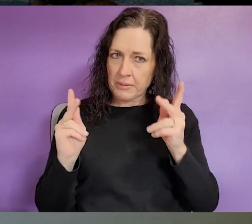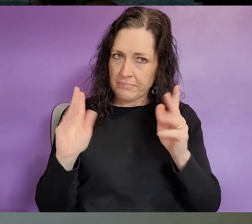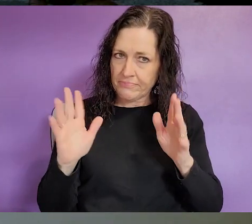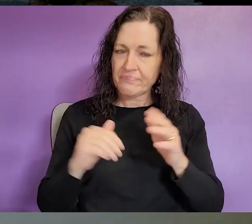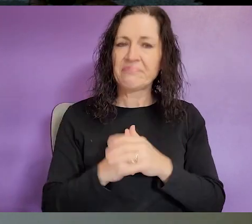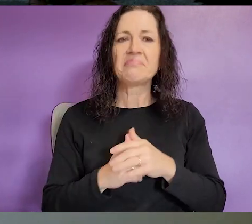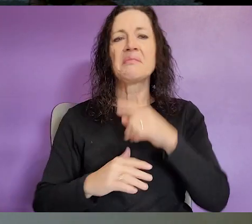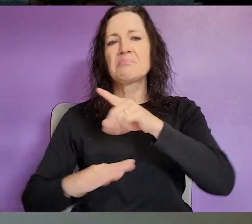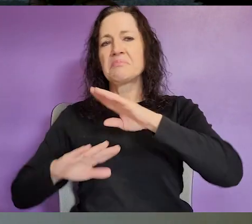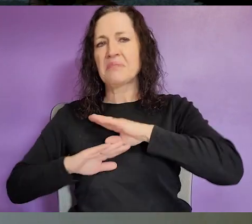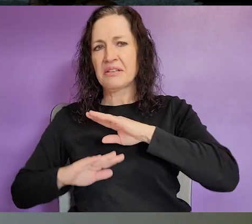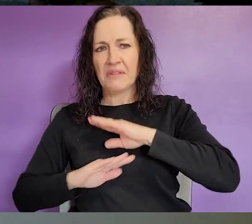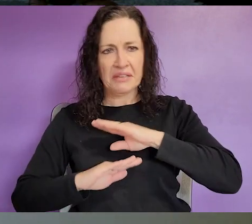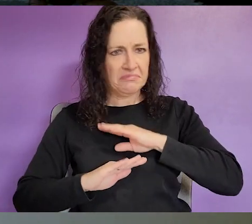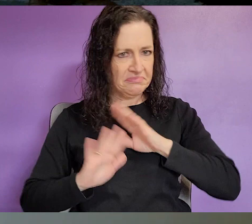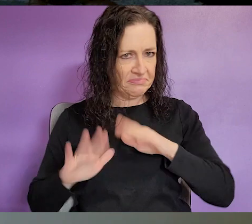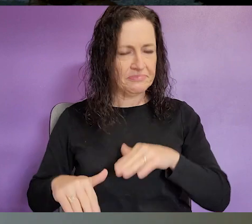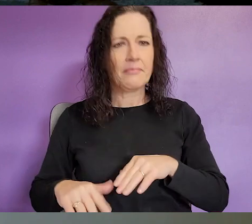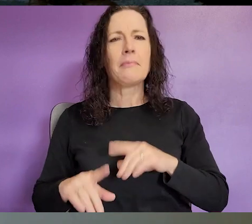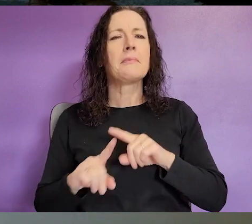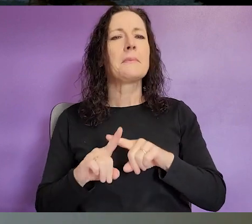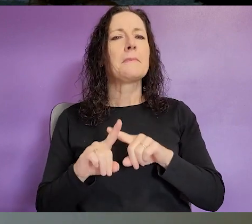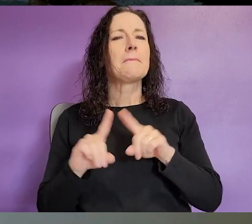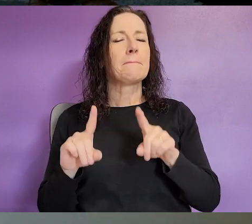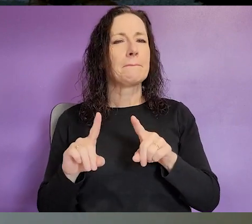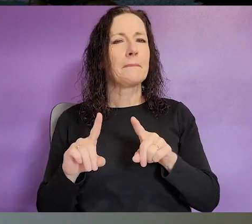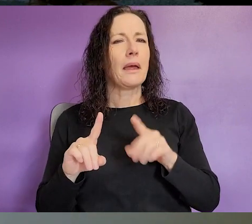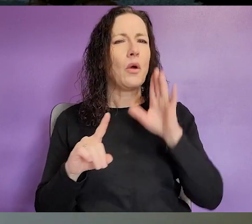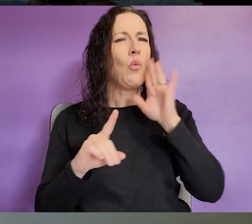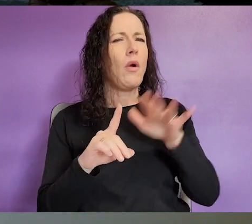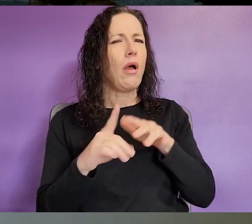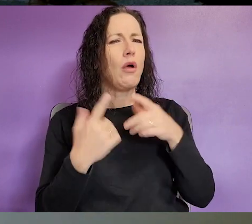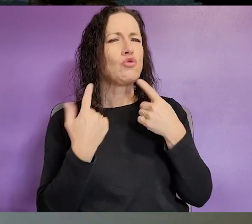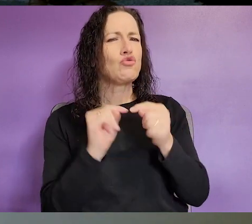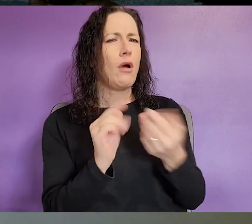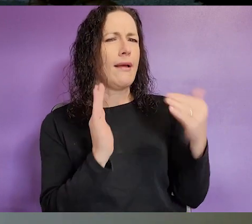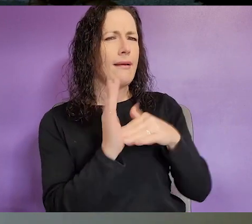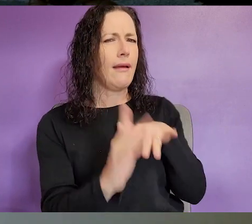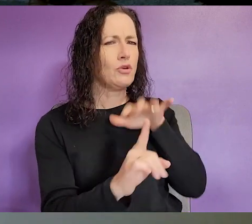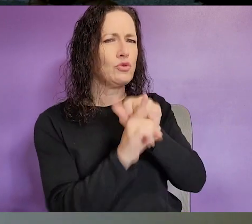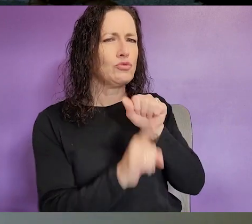Okay, they're satisfied, but they're going to be after him again.